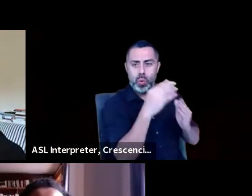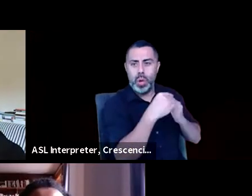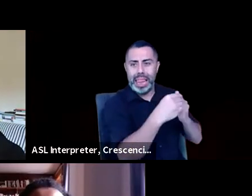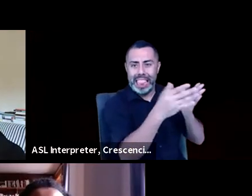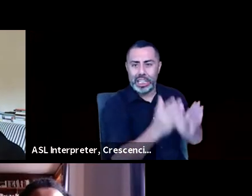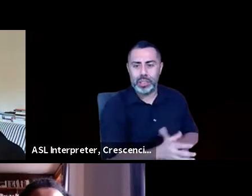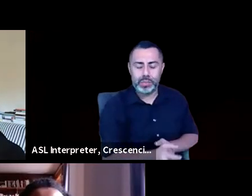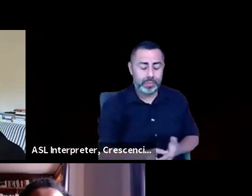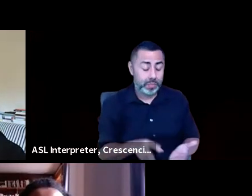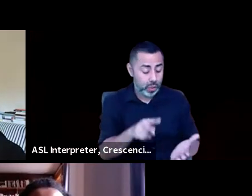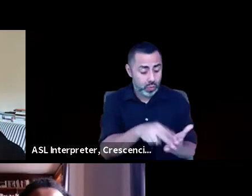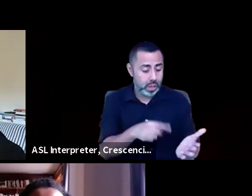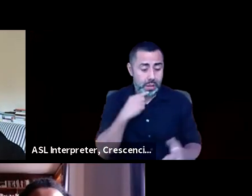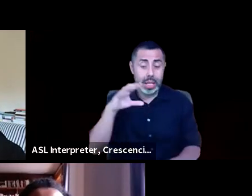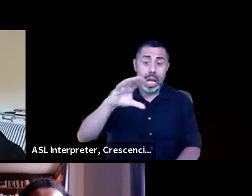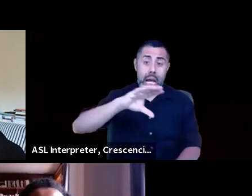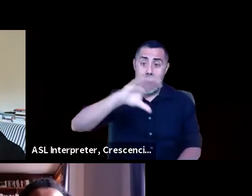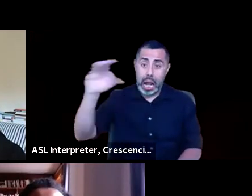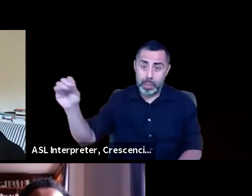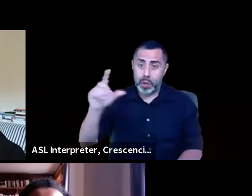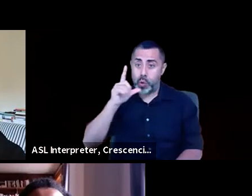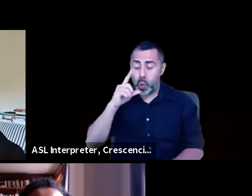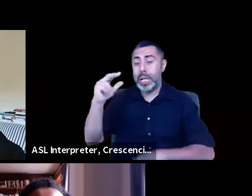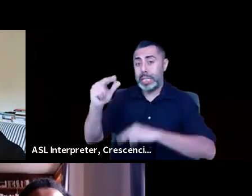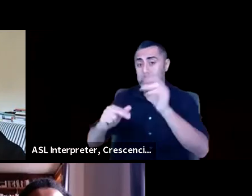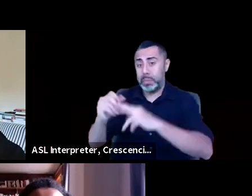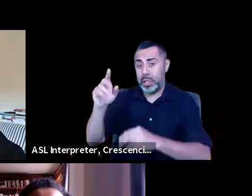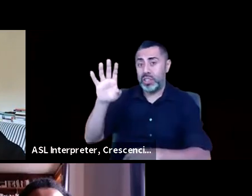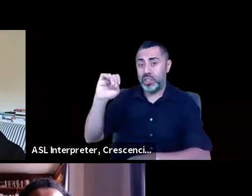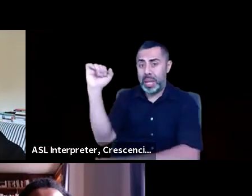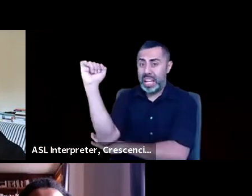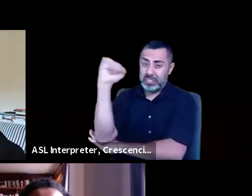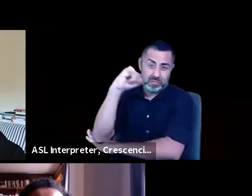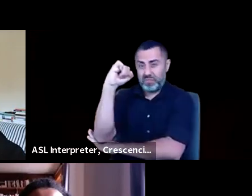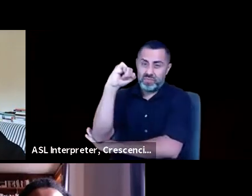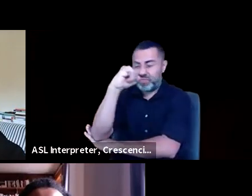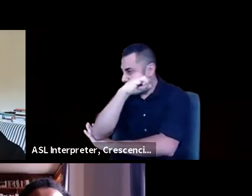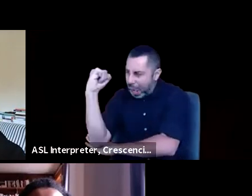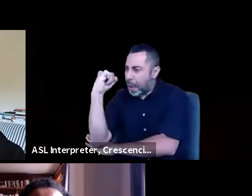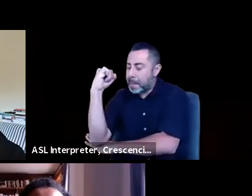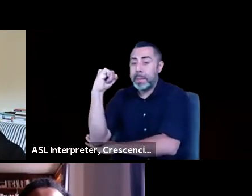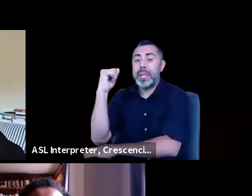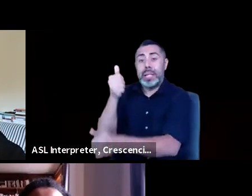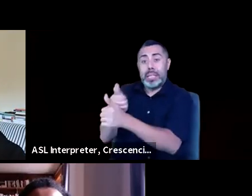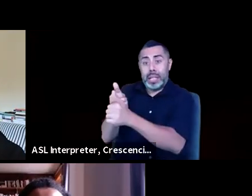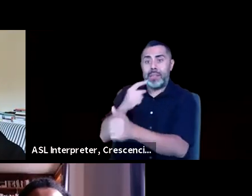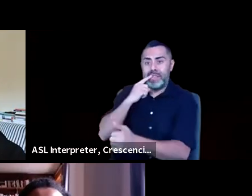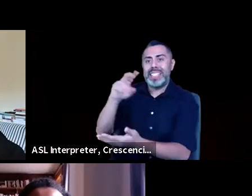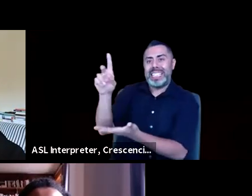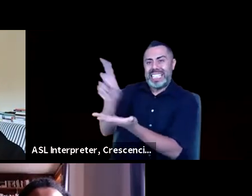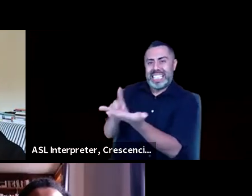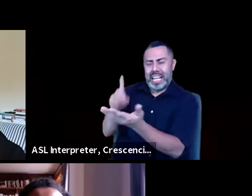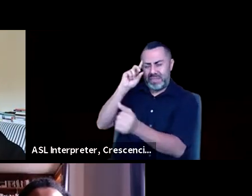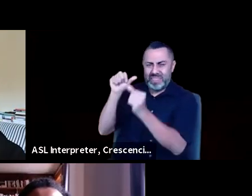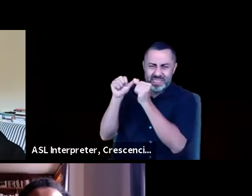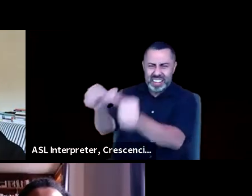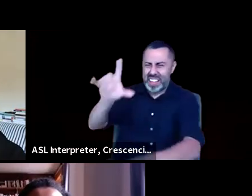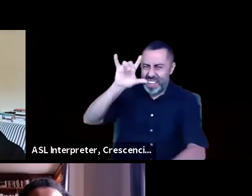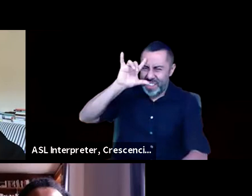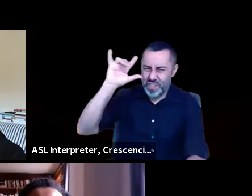A company built for resilience is a company that is structured to last forever. This is different from a company built